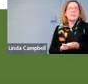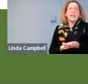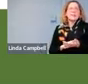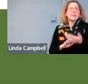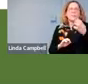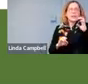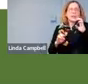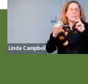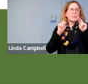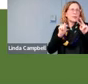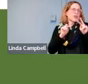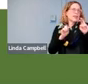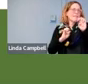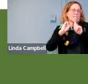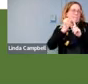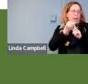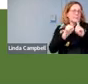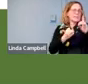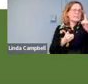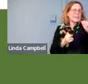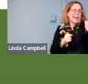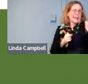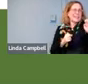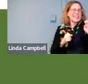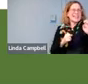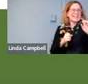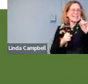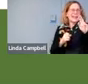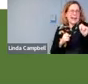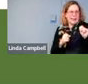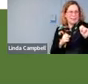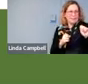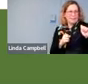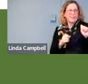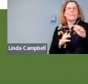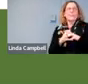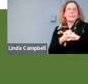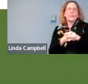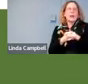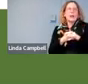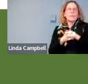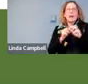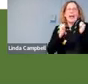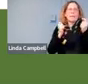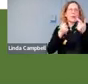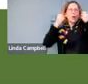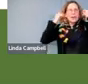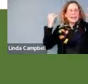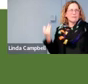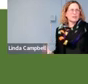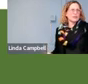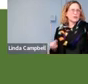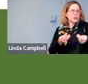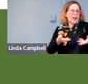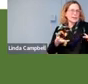to do that. And so people looking at environmental DNA, eDNA.